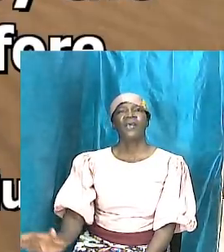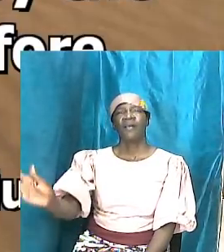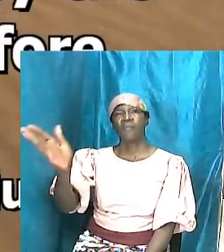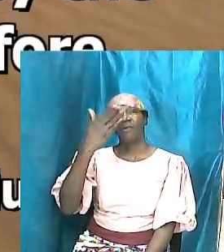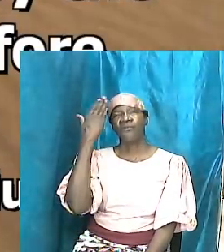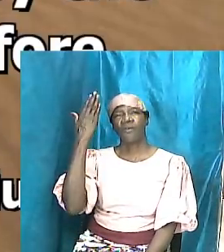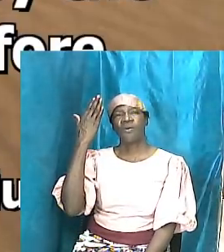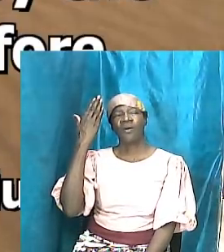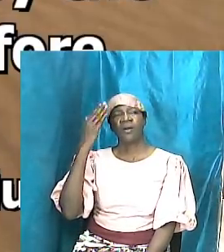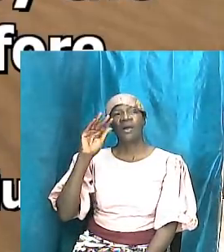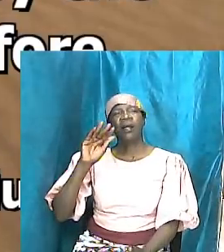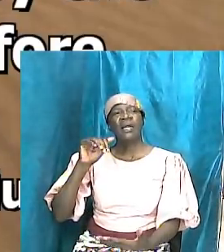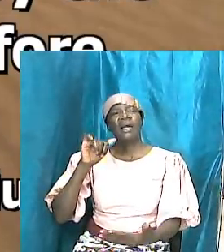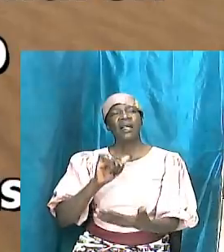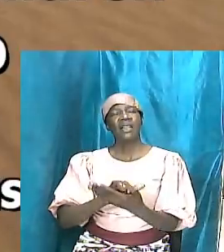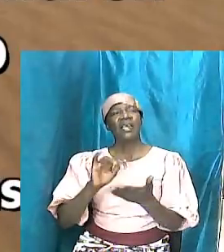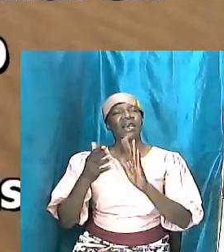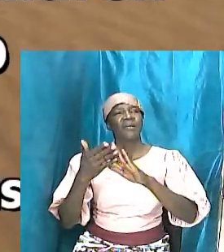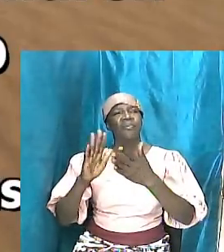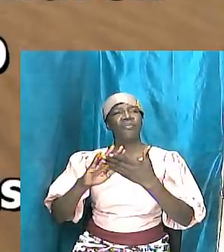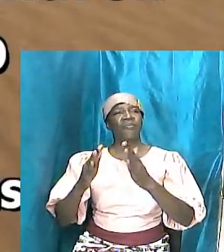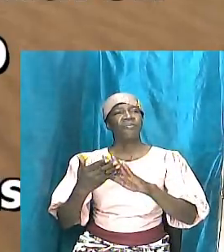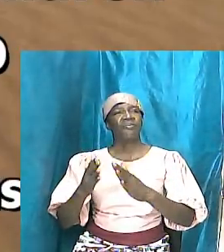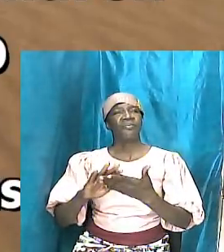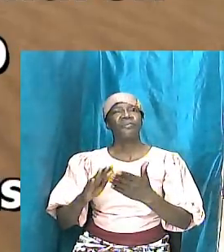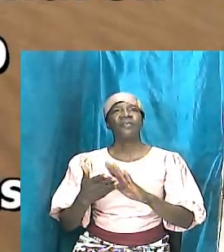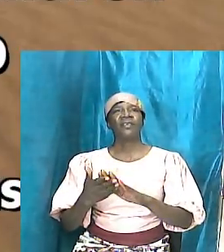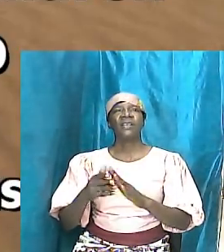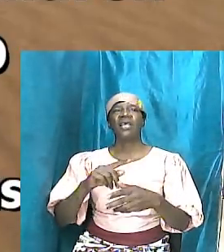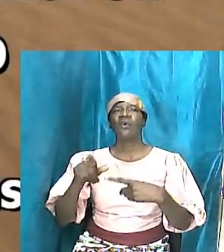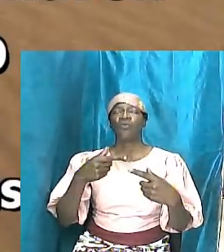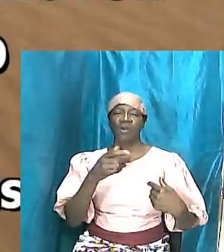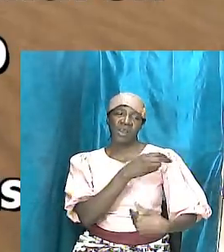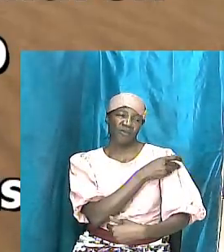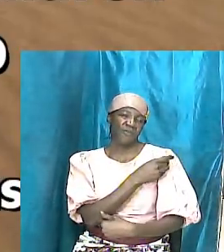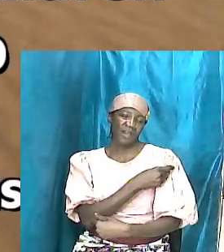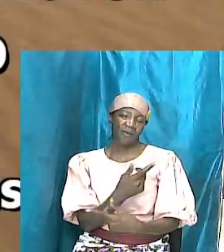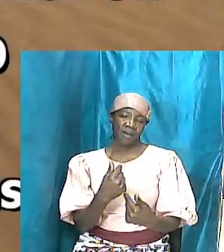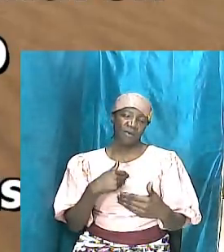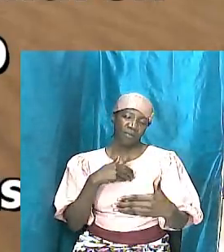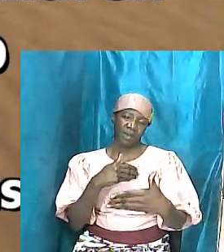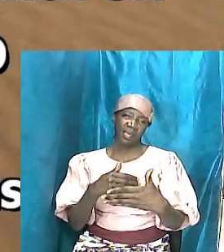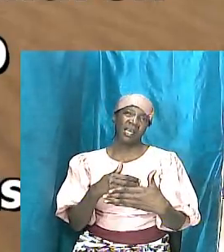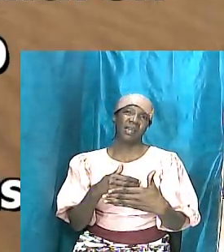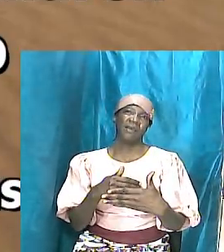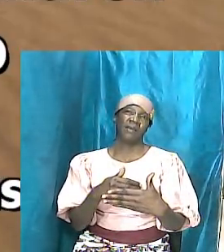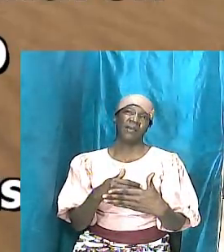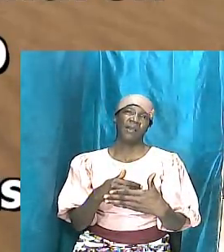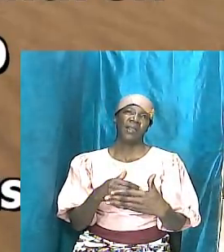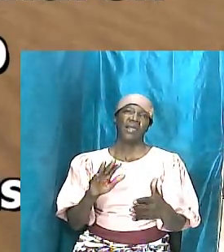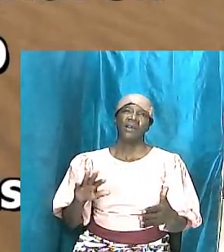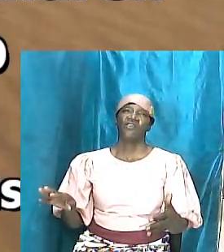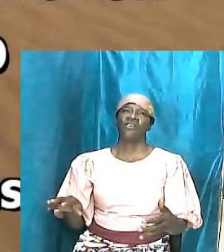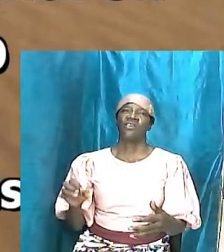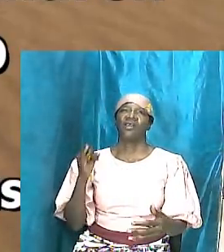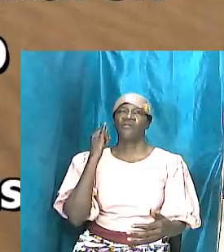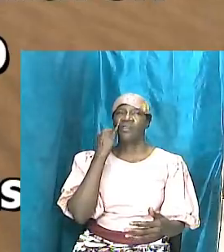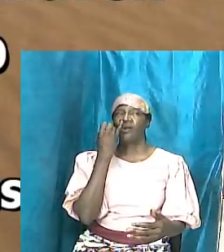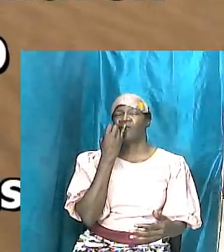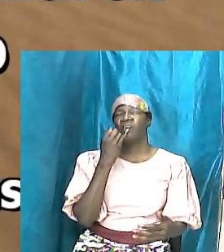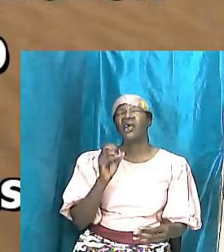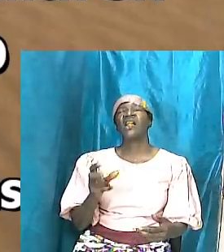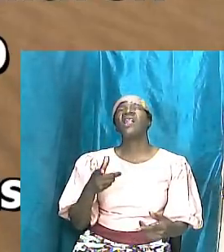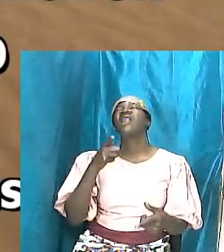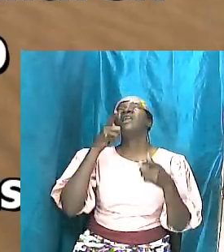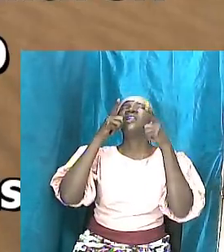Before Baal-Zephon. And when Pharaoh drew nigh, the children of Israel lifted up